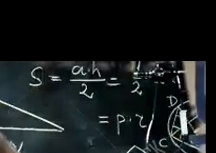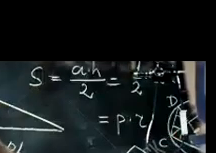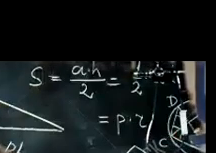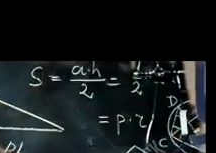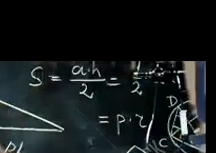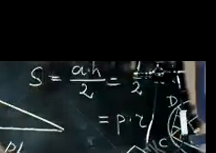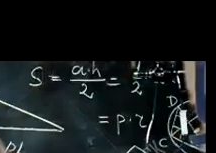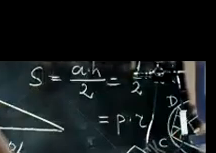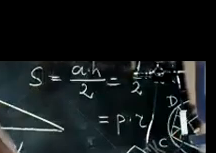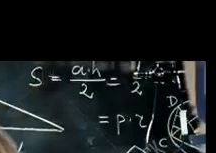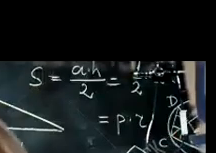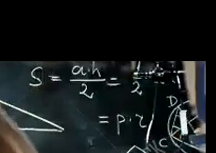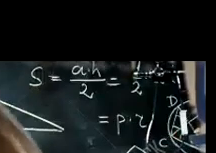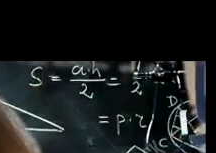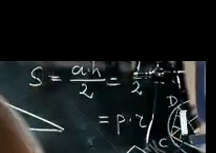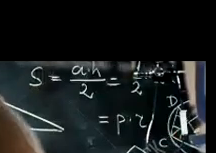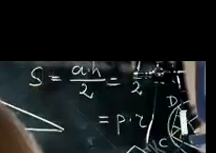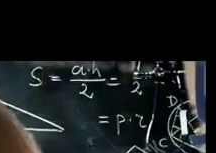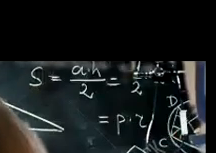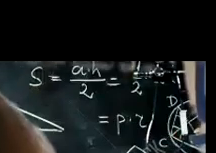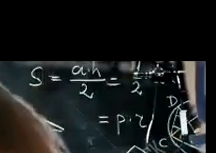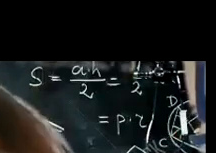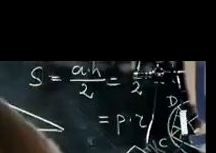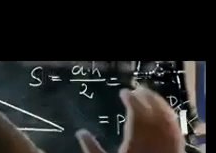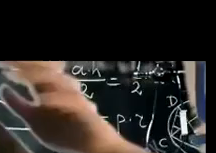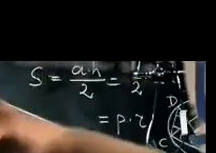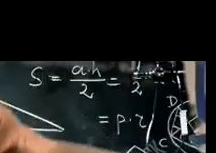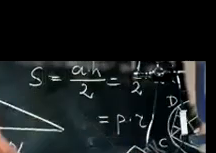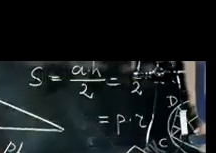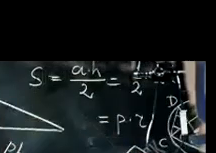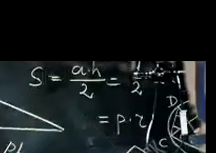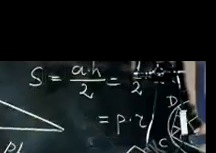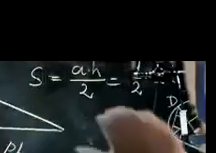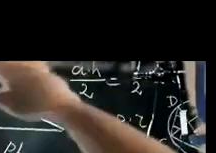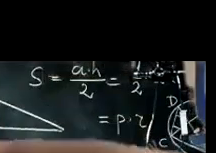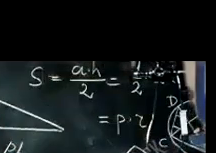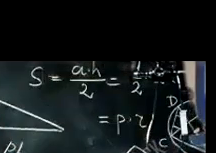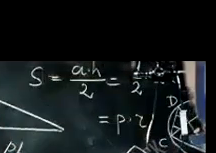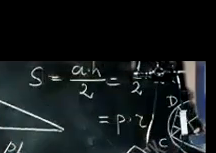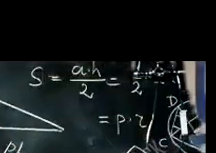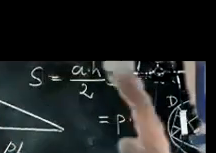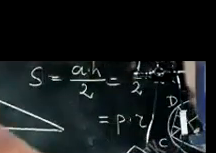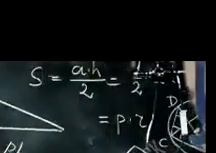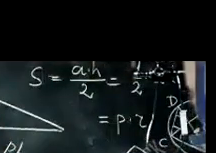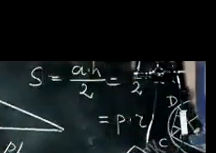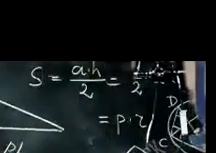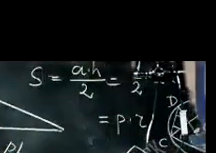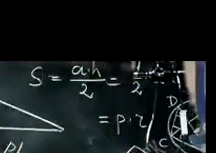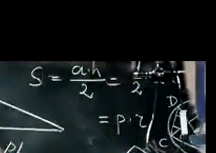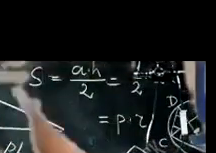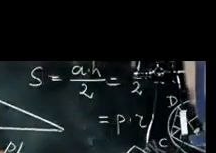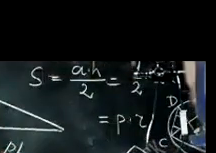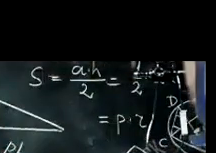Miss Gregory and I just got done with the craziest science experiment. Are you ready to do it with us? Okay, let me fix it here.